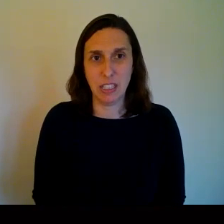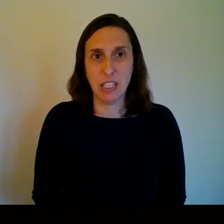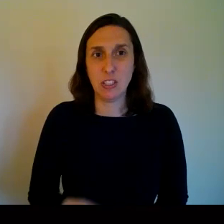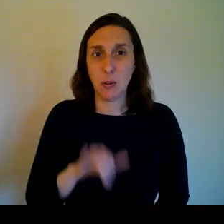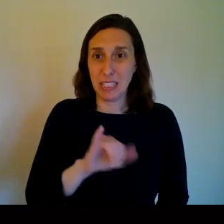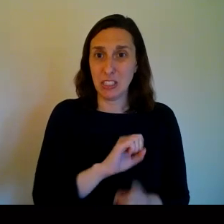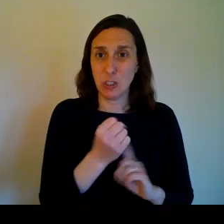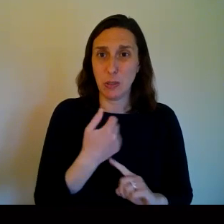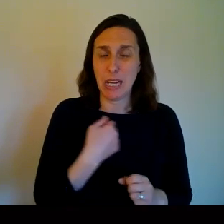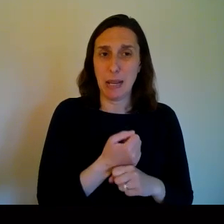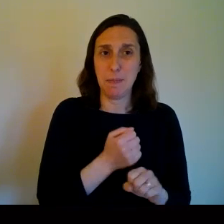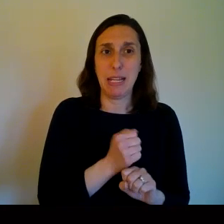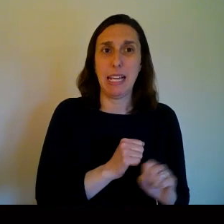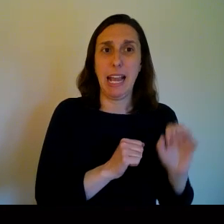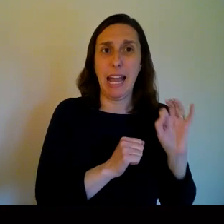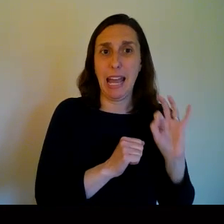f